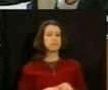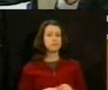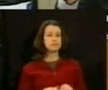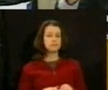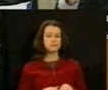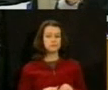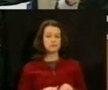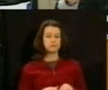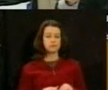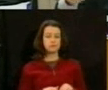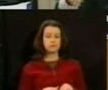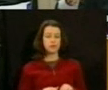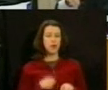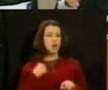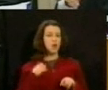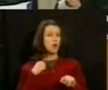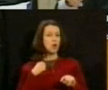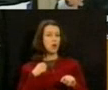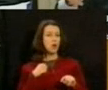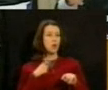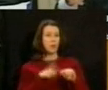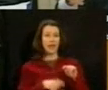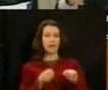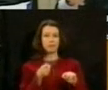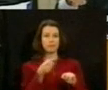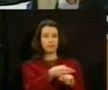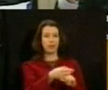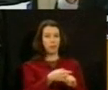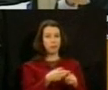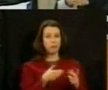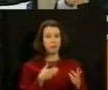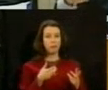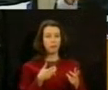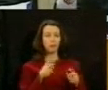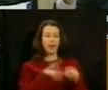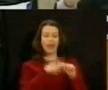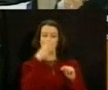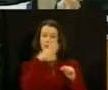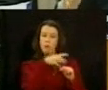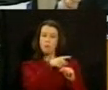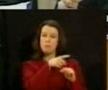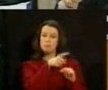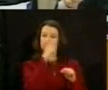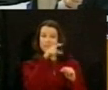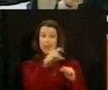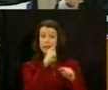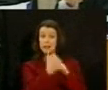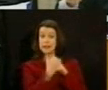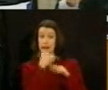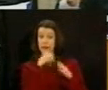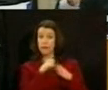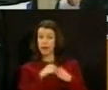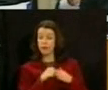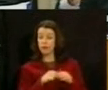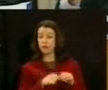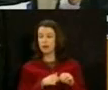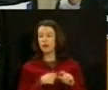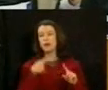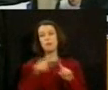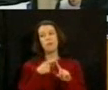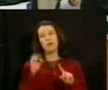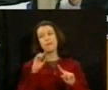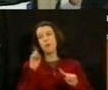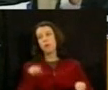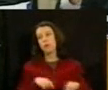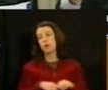So you're not just going to throw them out, right, just because they didn't send you a letter. Point of order. Point of what